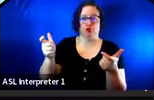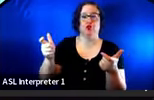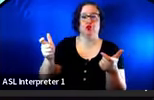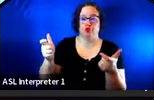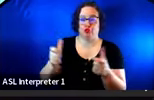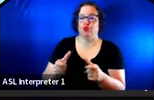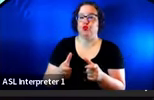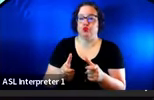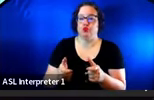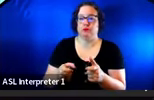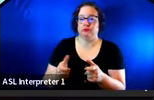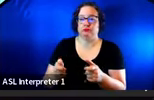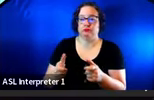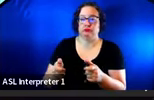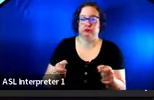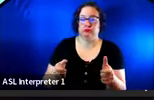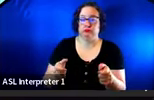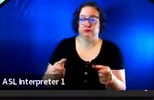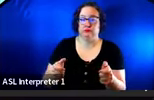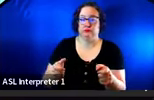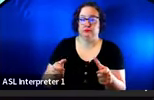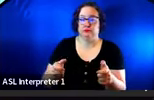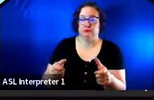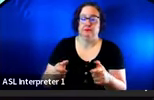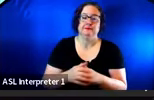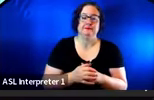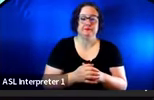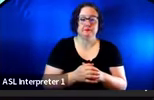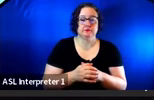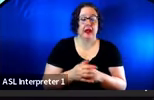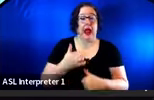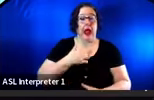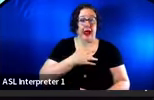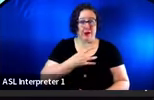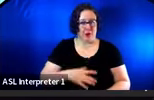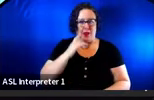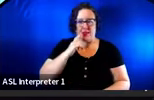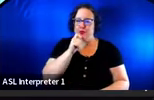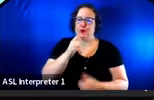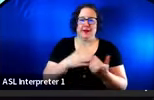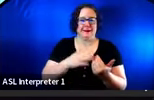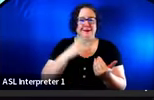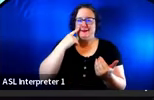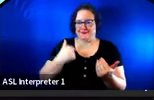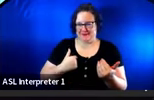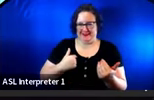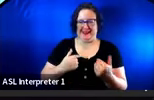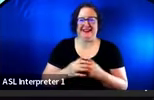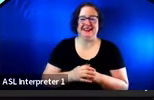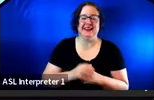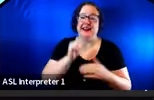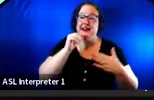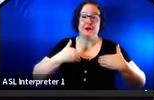Joy-Con. Those Joy-Cons are not pleasant for me to hold. And I I don't have